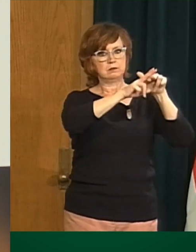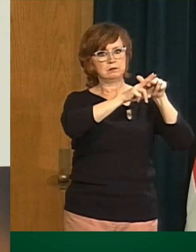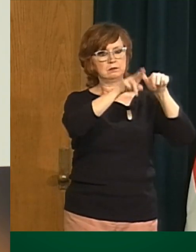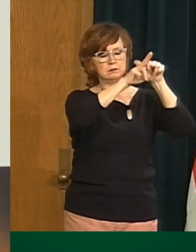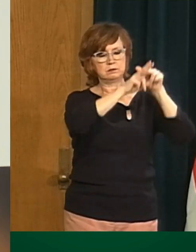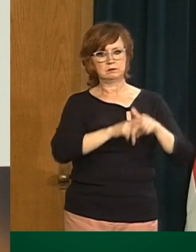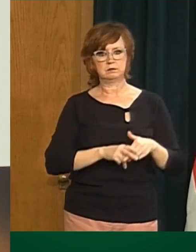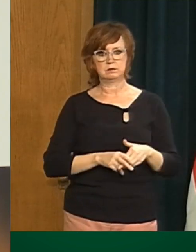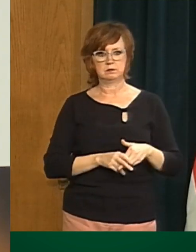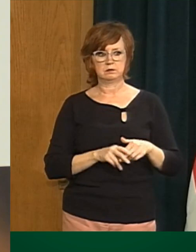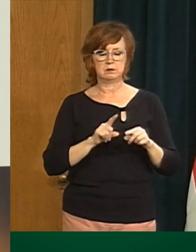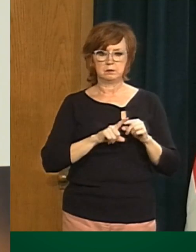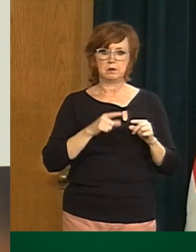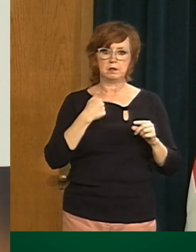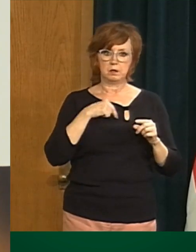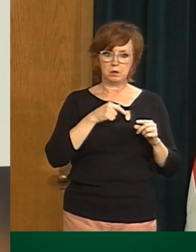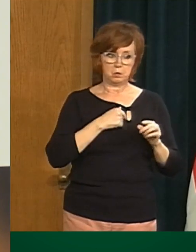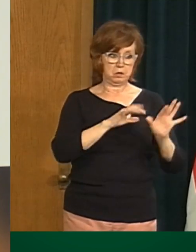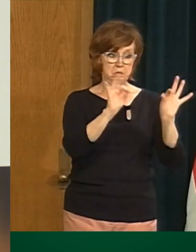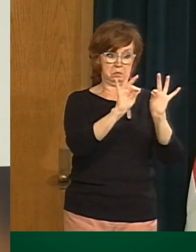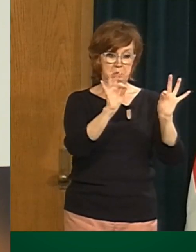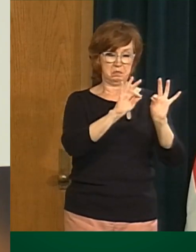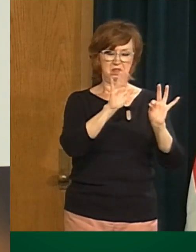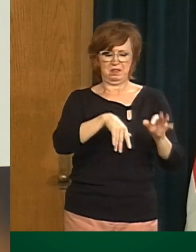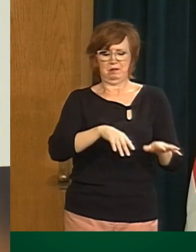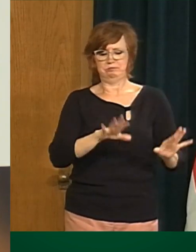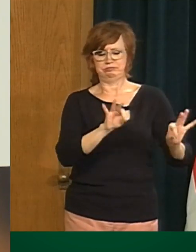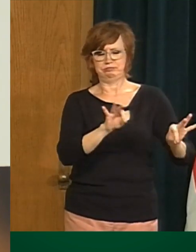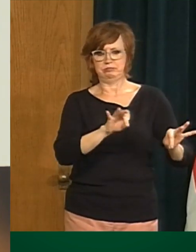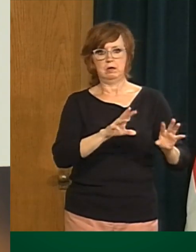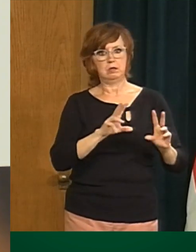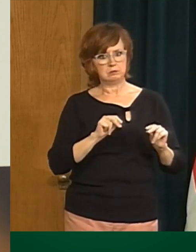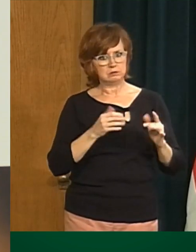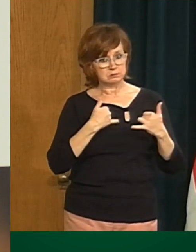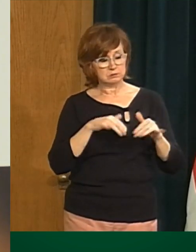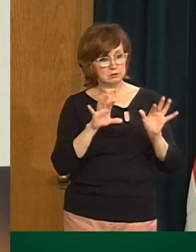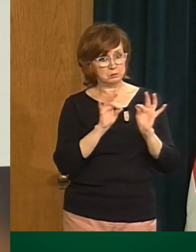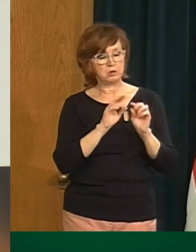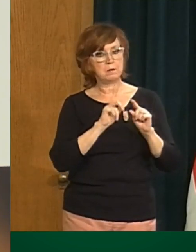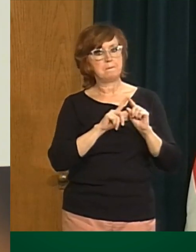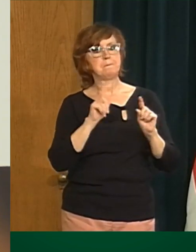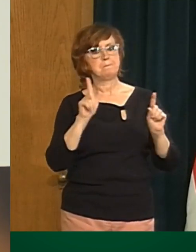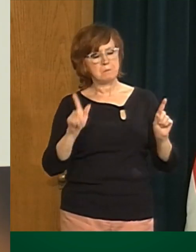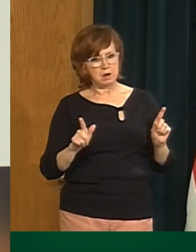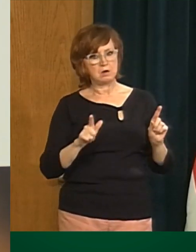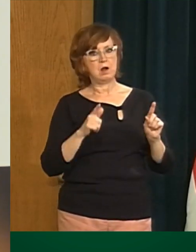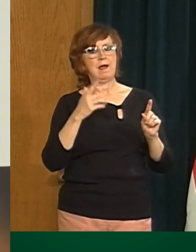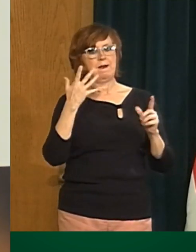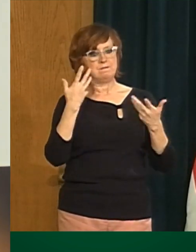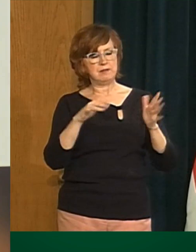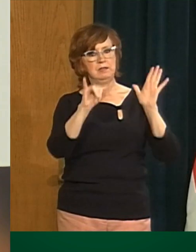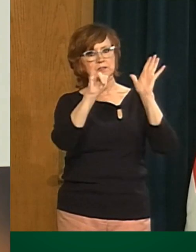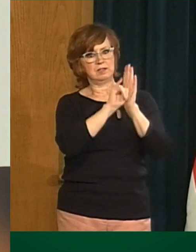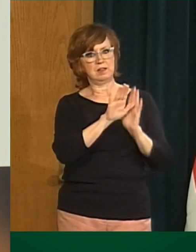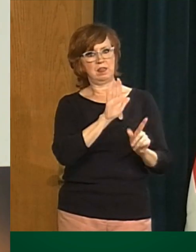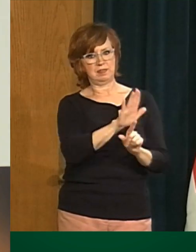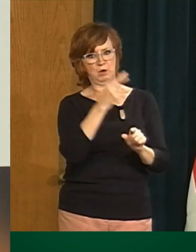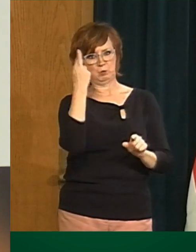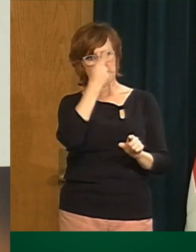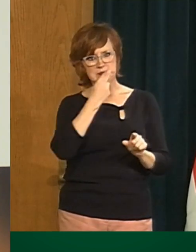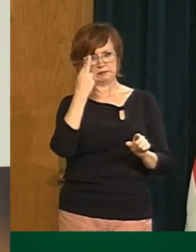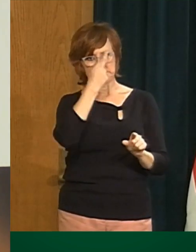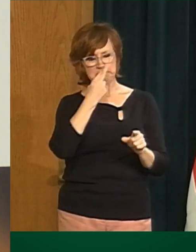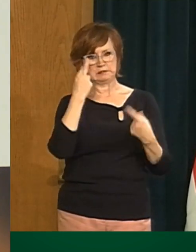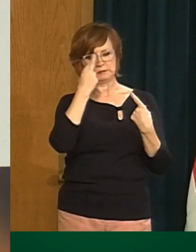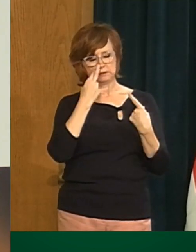increase in case numbers. So it's not minimizing the fact that there's an outbreak that is significant and needs to be managed, but it is localized to a part